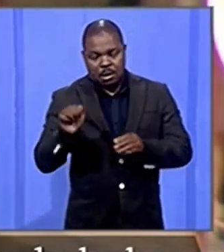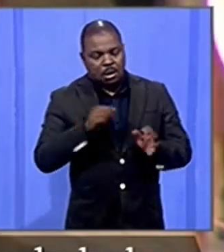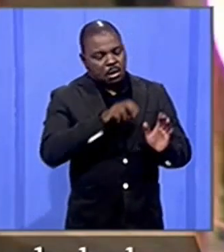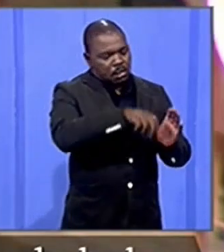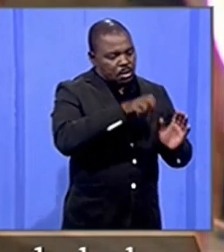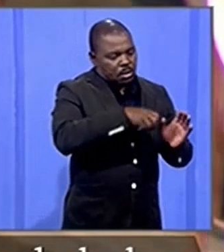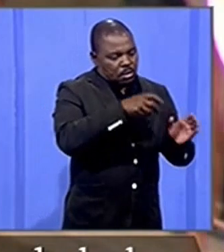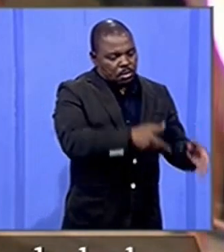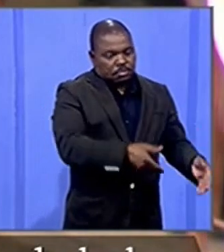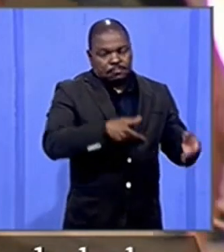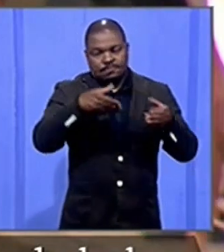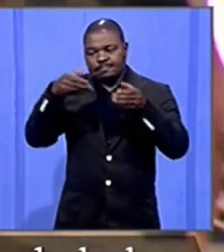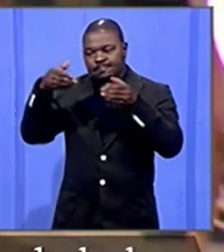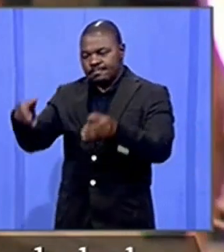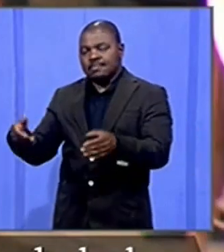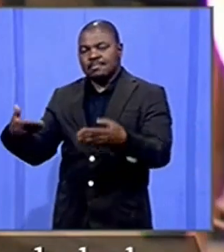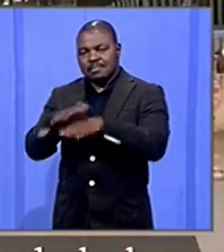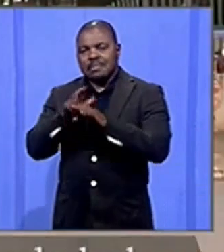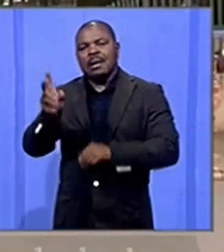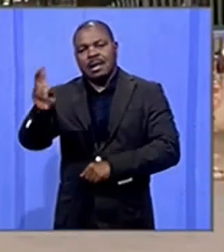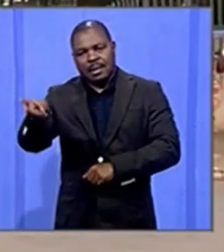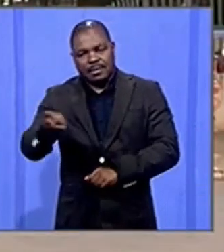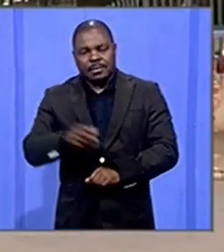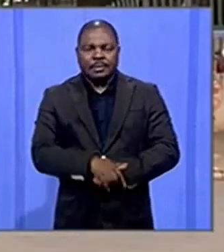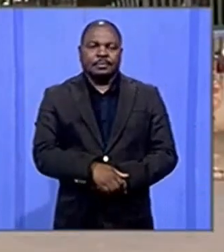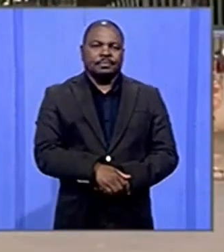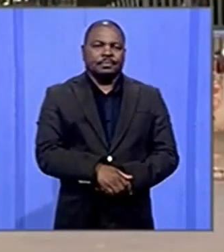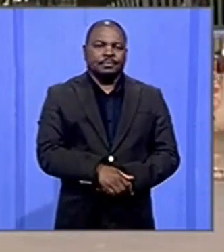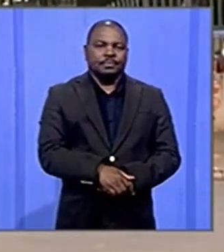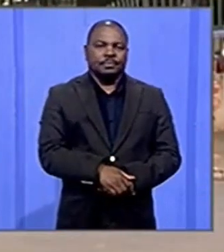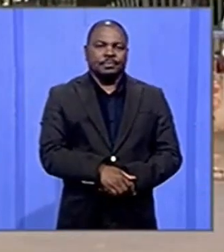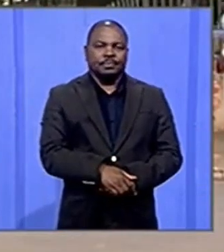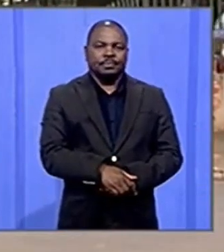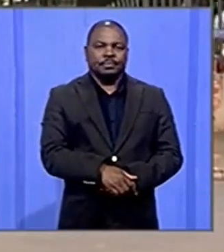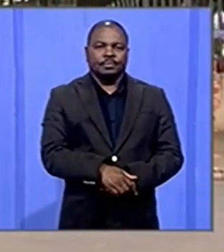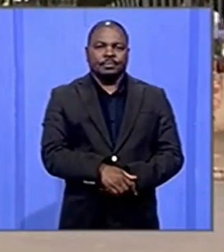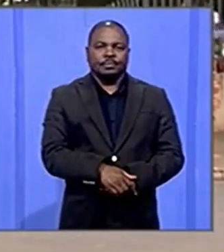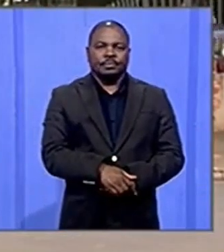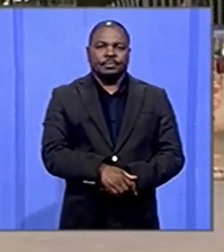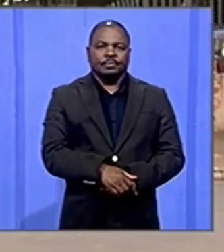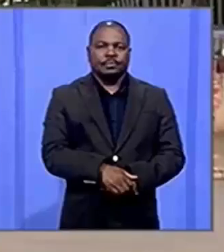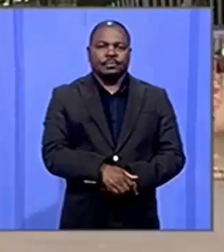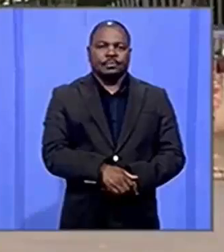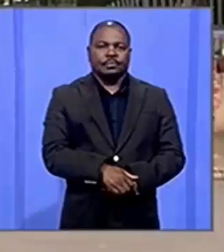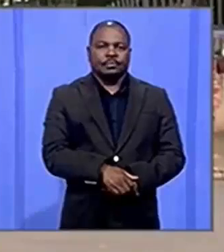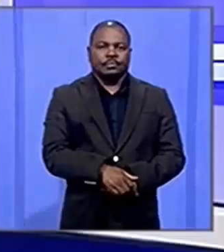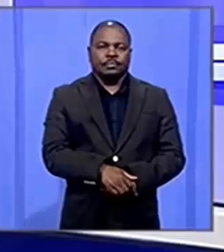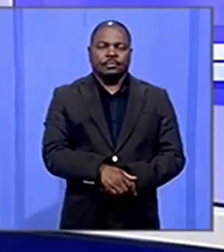go mo fitlha sešwa. Offense Stimo, SABC News, Johannesburg.